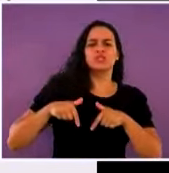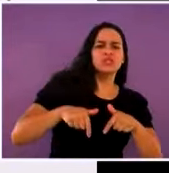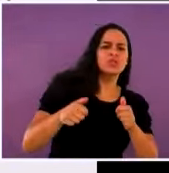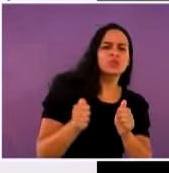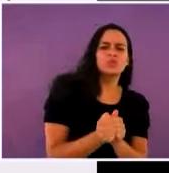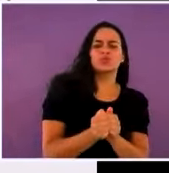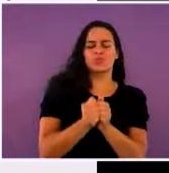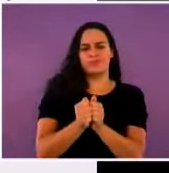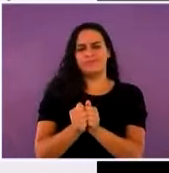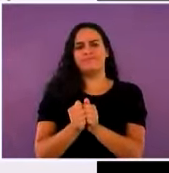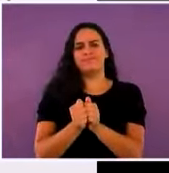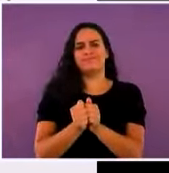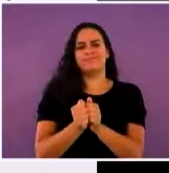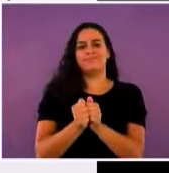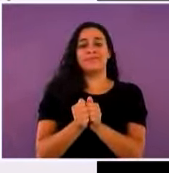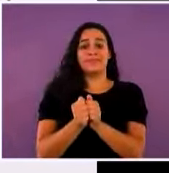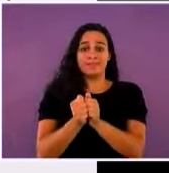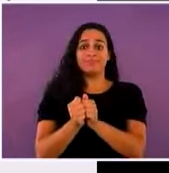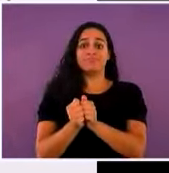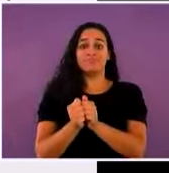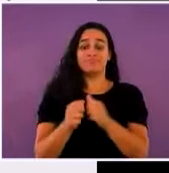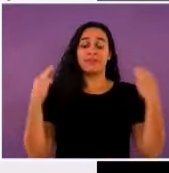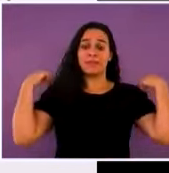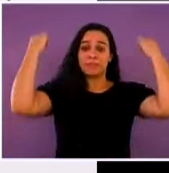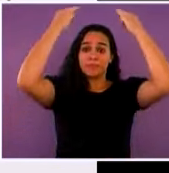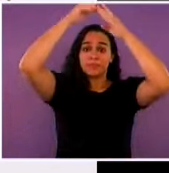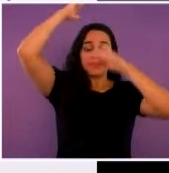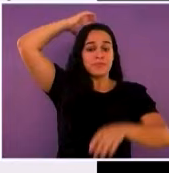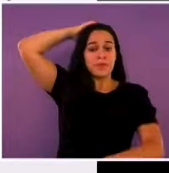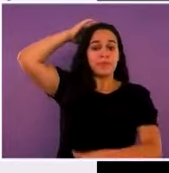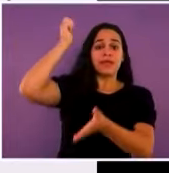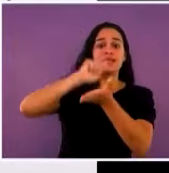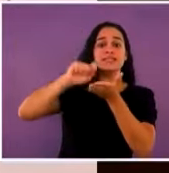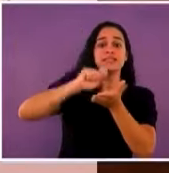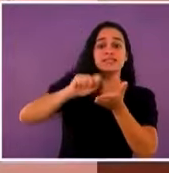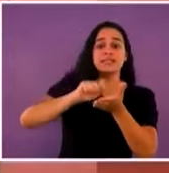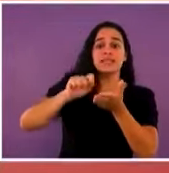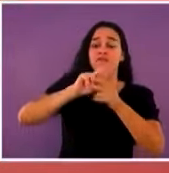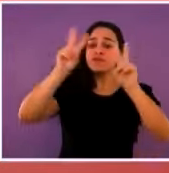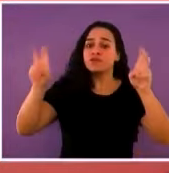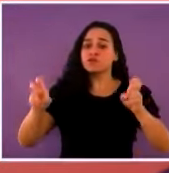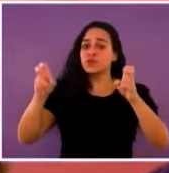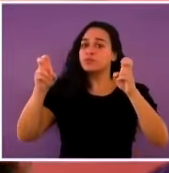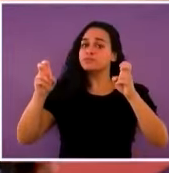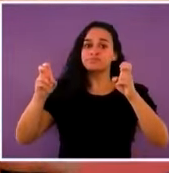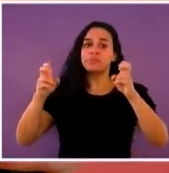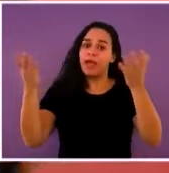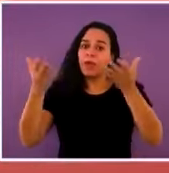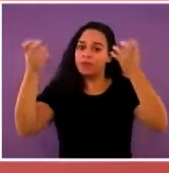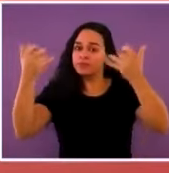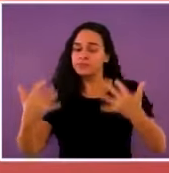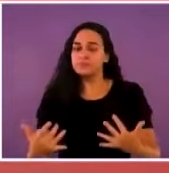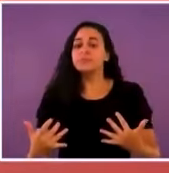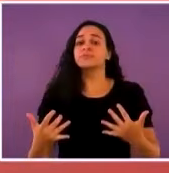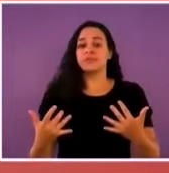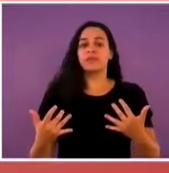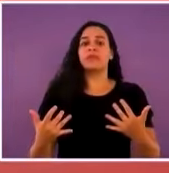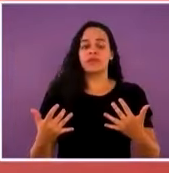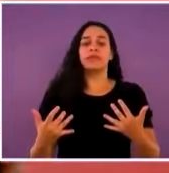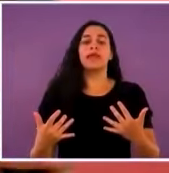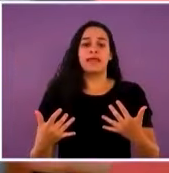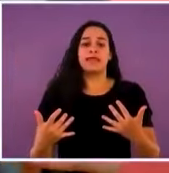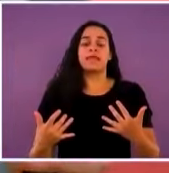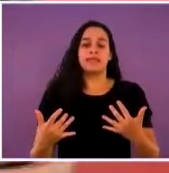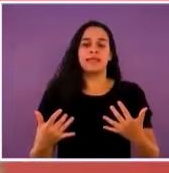about this. Ele não somente está escrevendo sobre isso, but is also meeting with several religious leaders around the